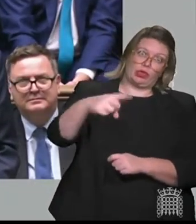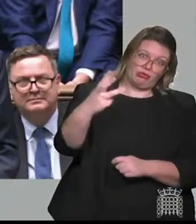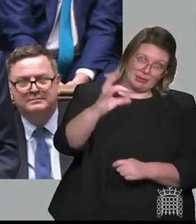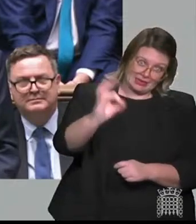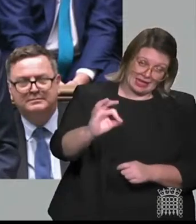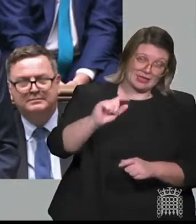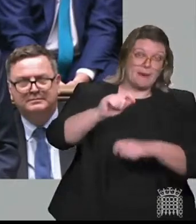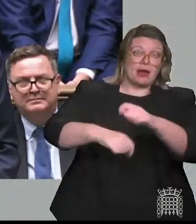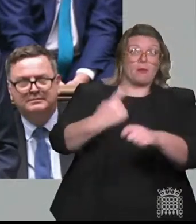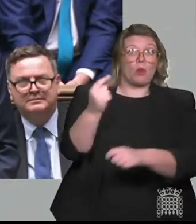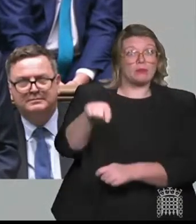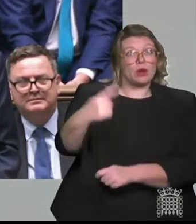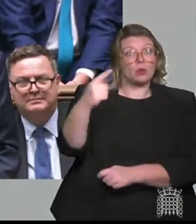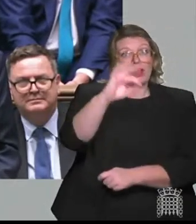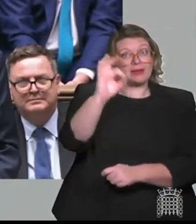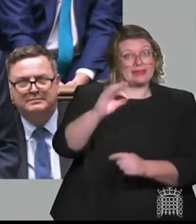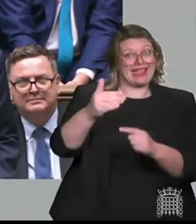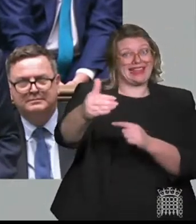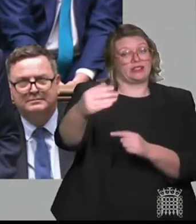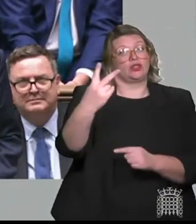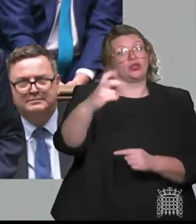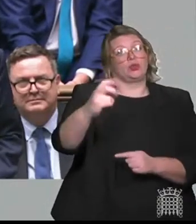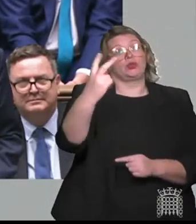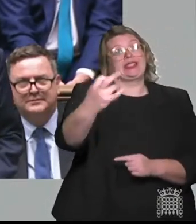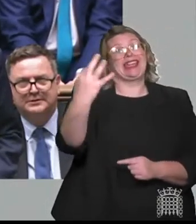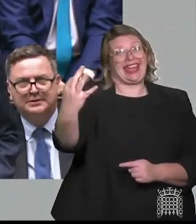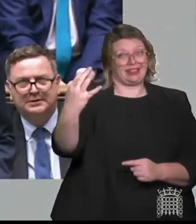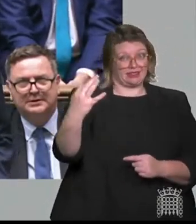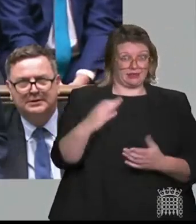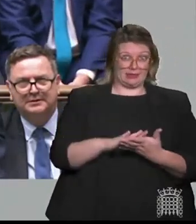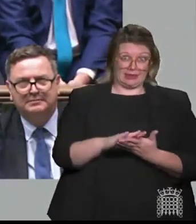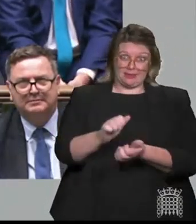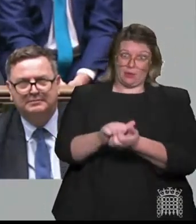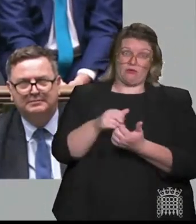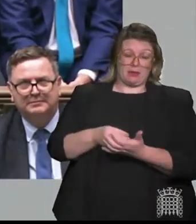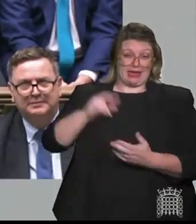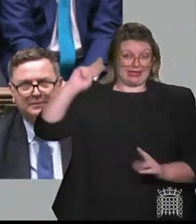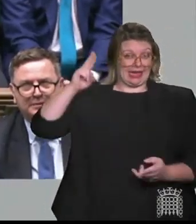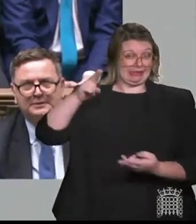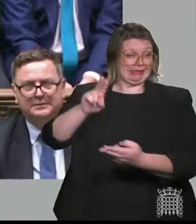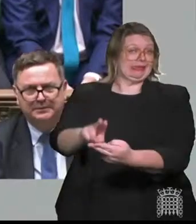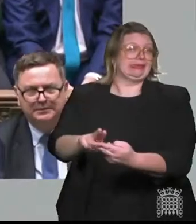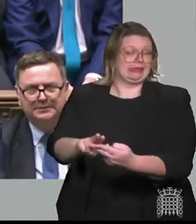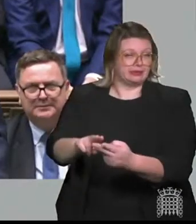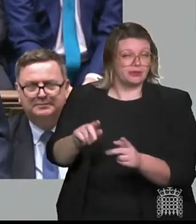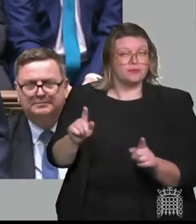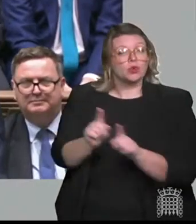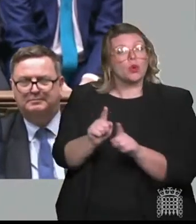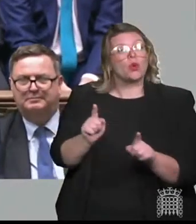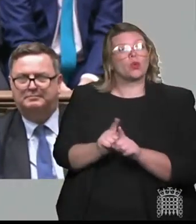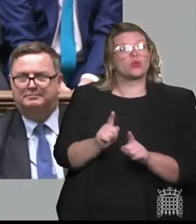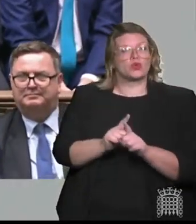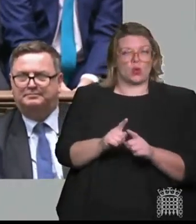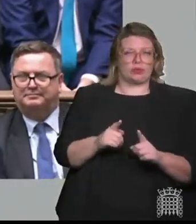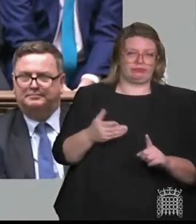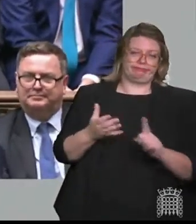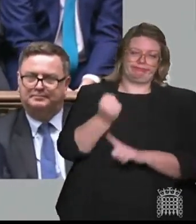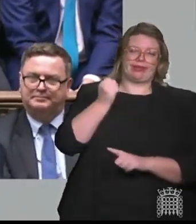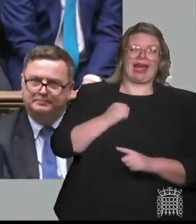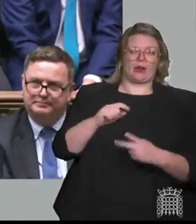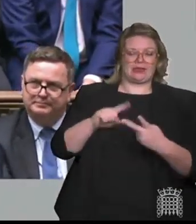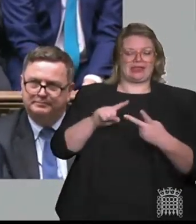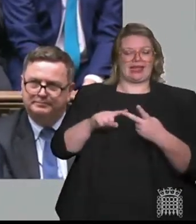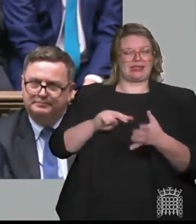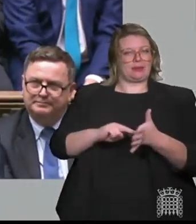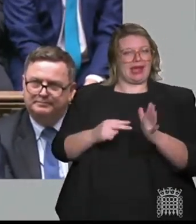and 1.1% in 28-29. That means we also meet our second fiscal rule, that public sector